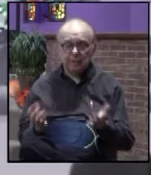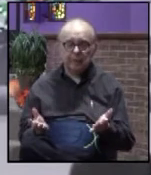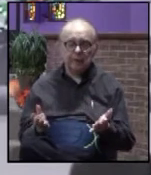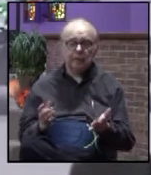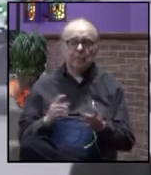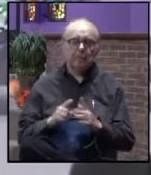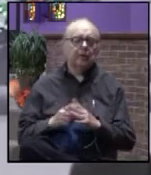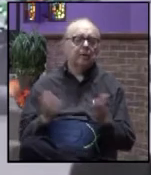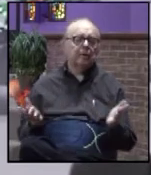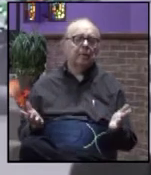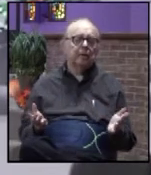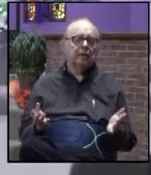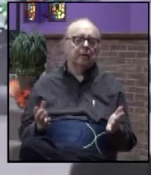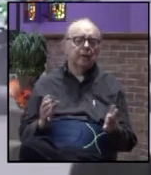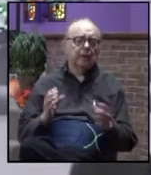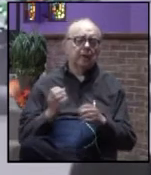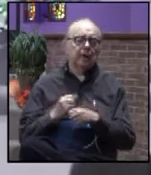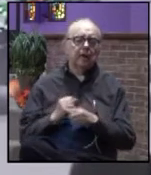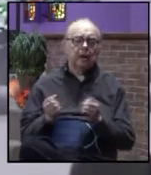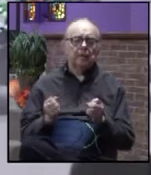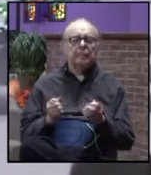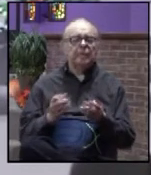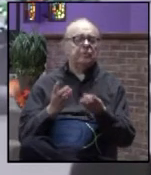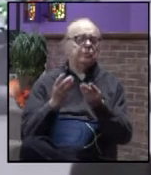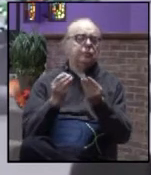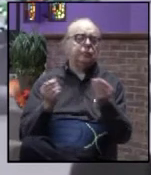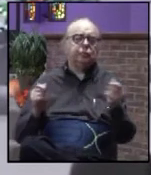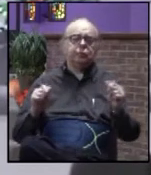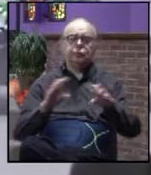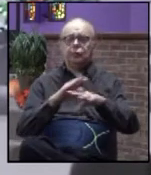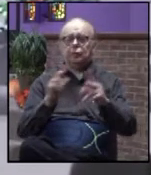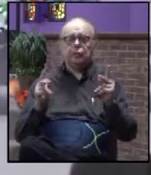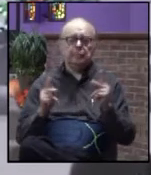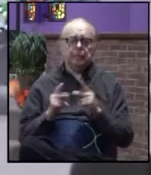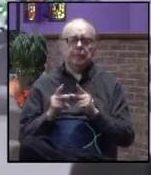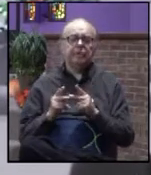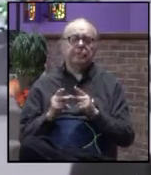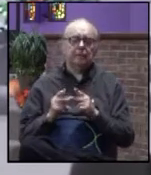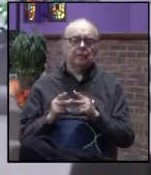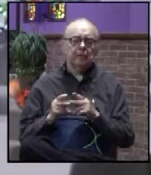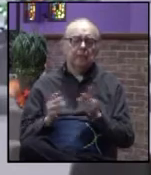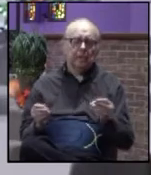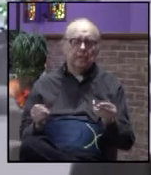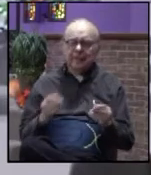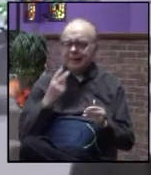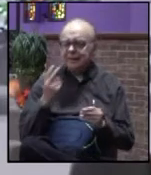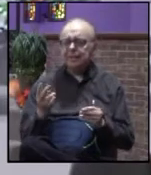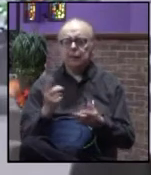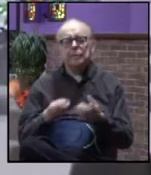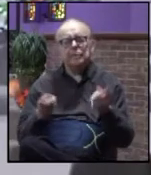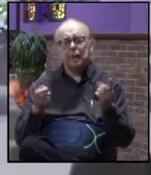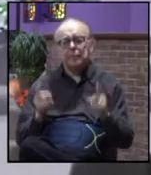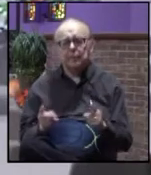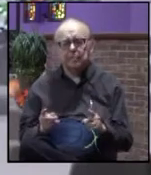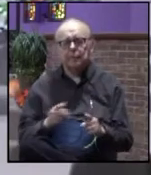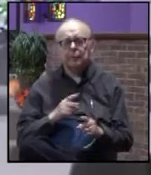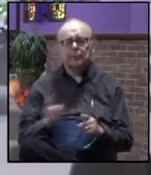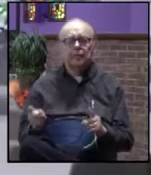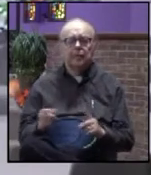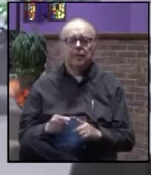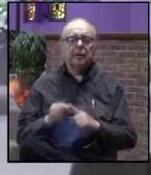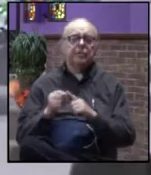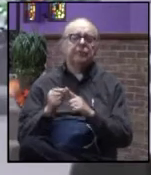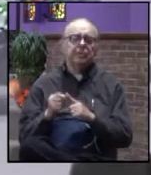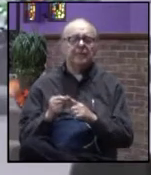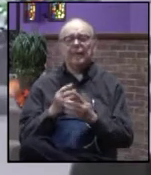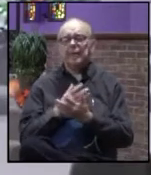you begin to form this melting pot. And you begin to start seeing what's going on. There are certain traits,